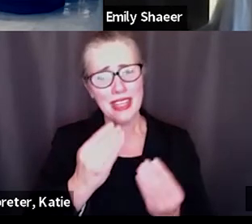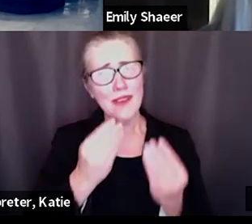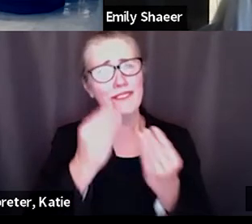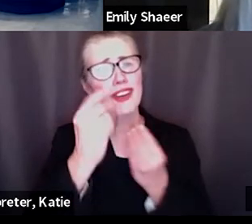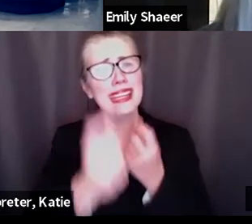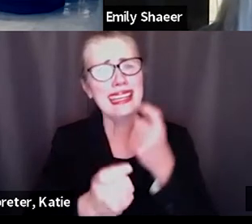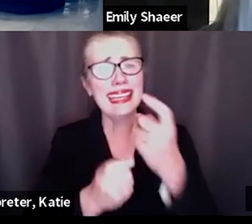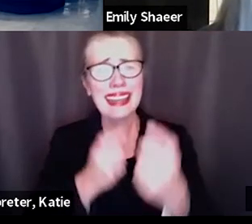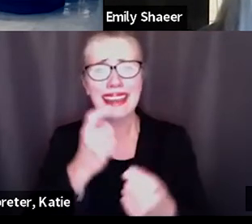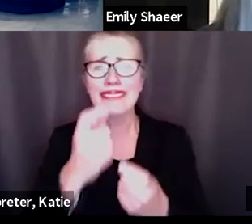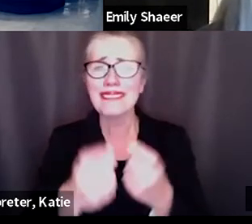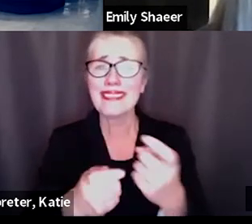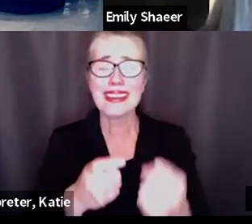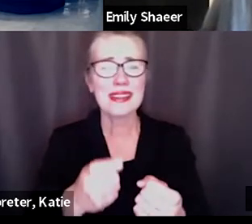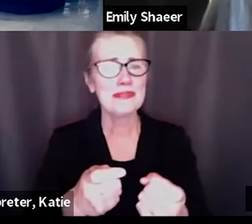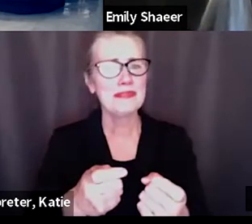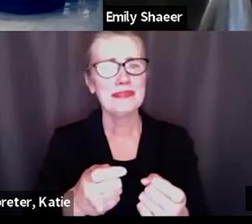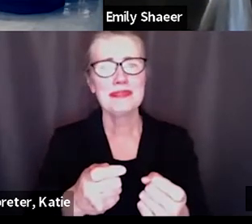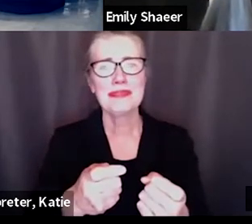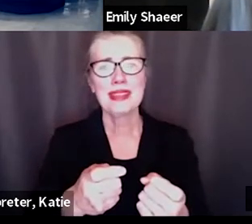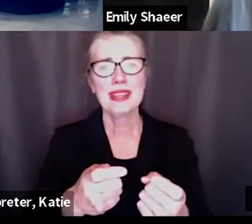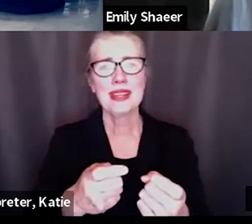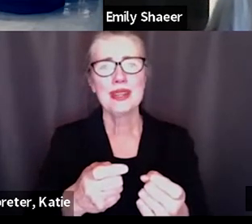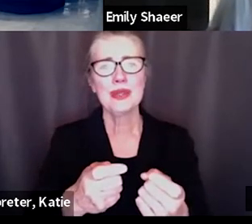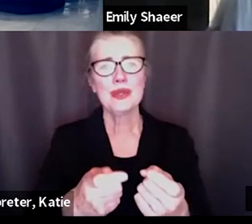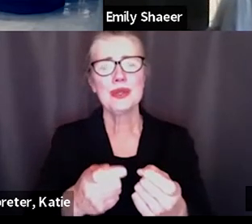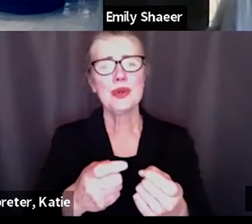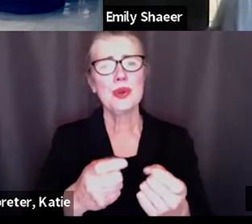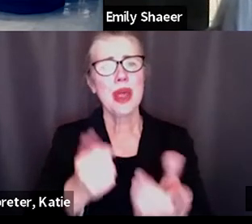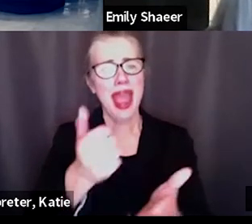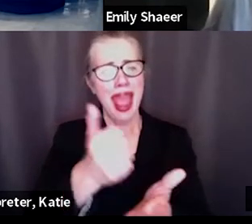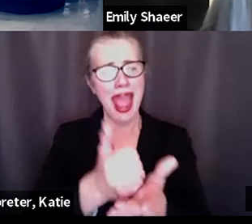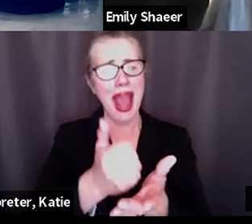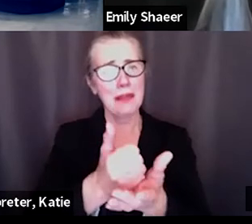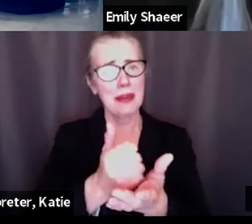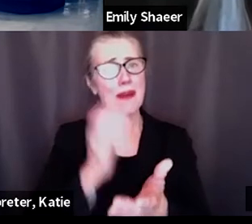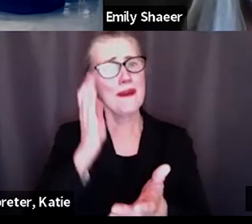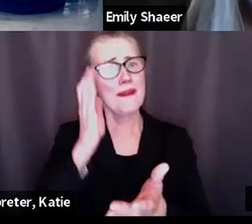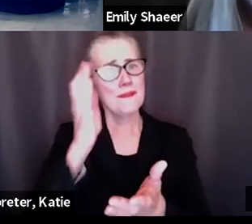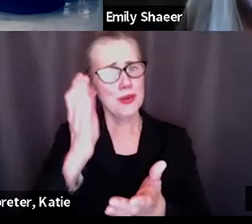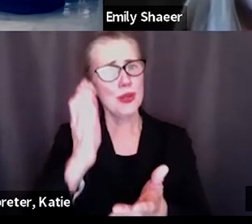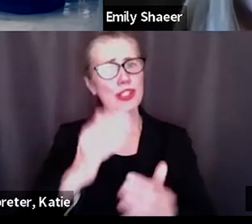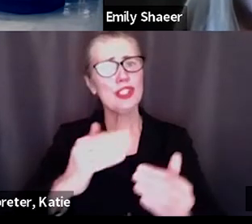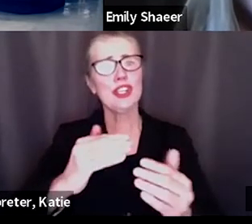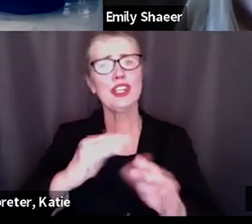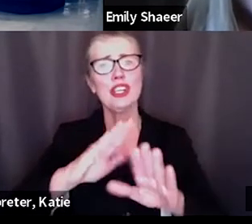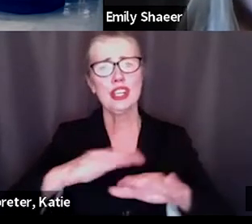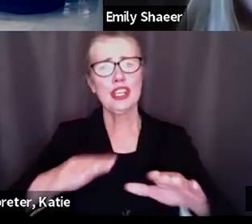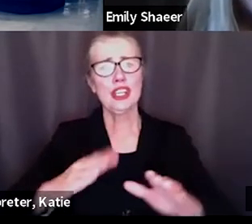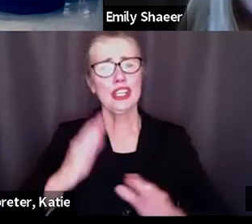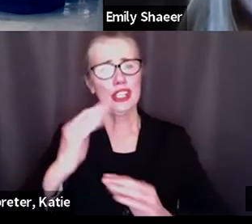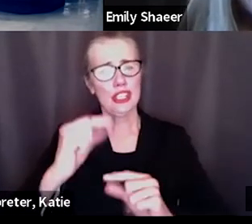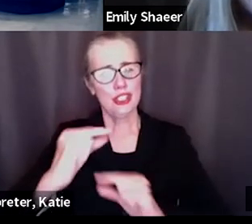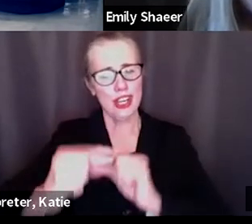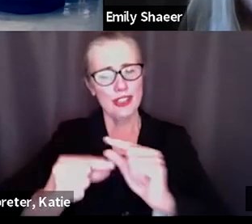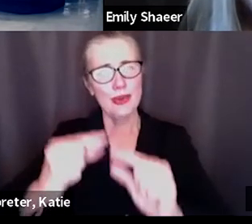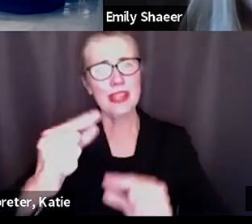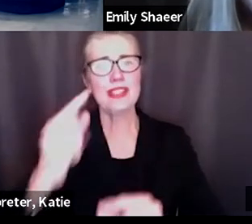generously in order for future generations to benefit from this program thank you so much